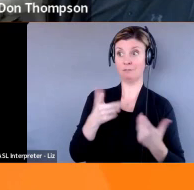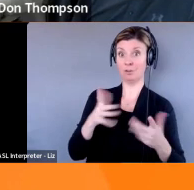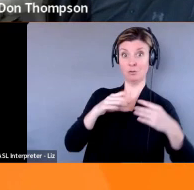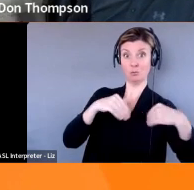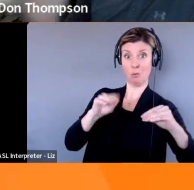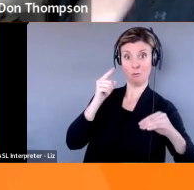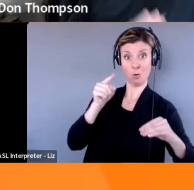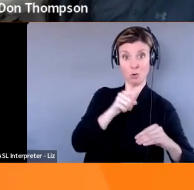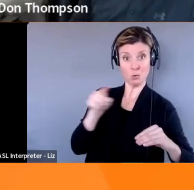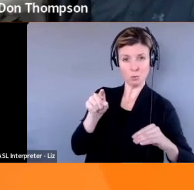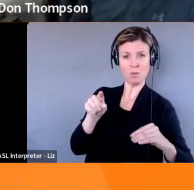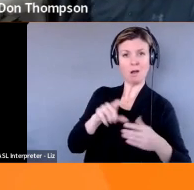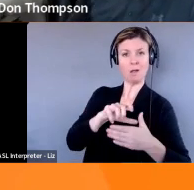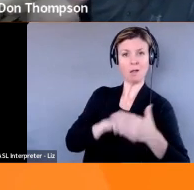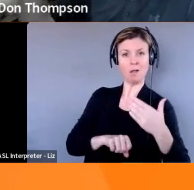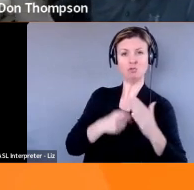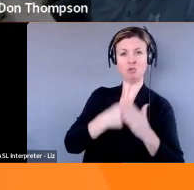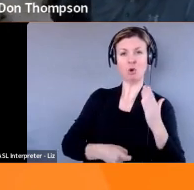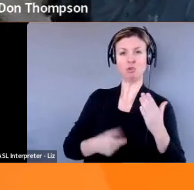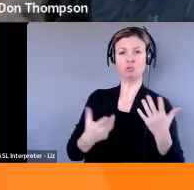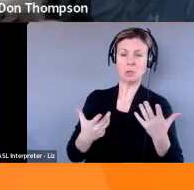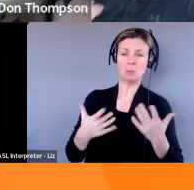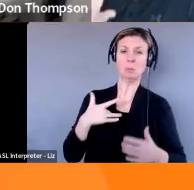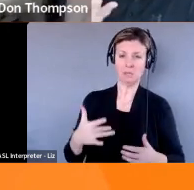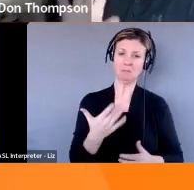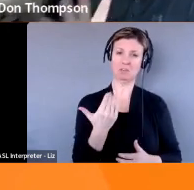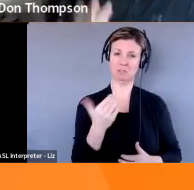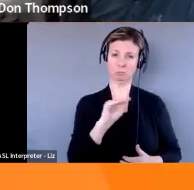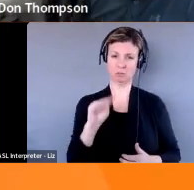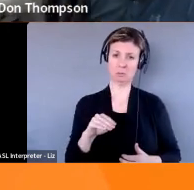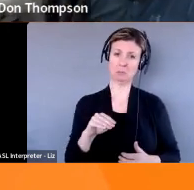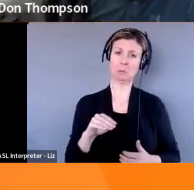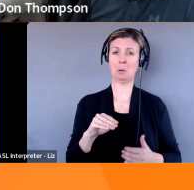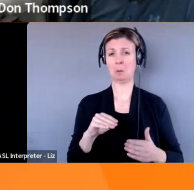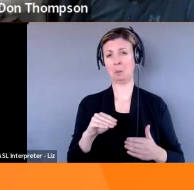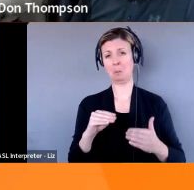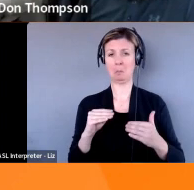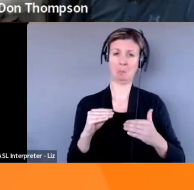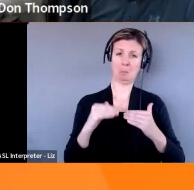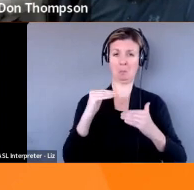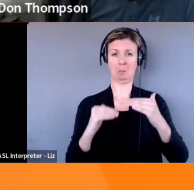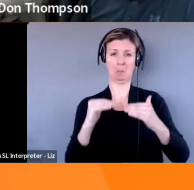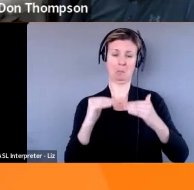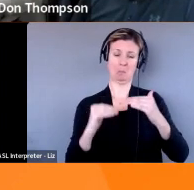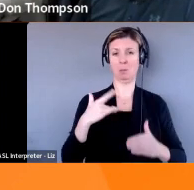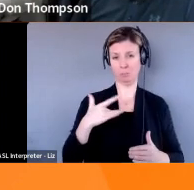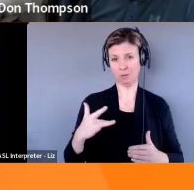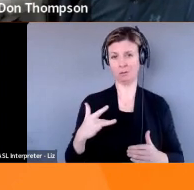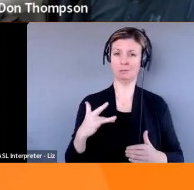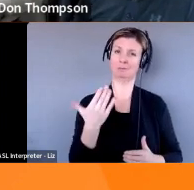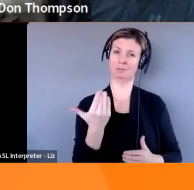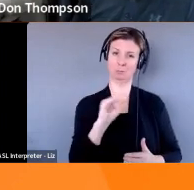Okay. Some it's a bit lower, some it's a bit higher, but most of yours are going to be 15% for the majority of the